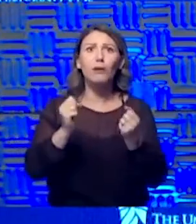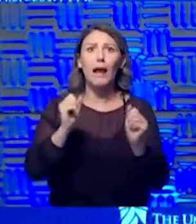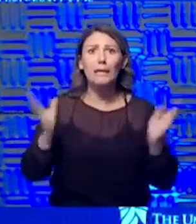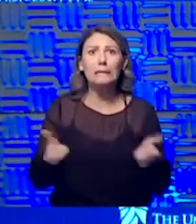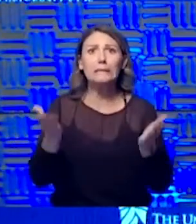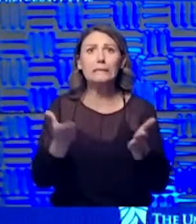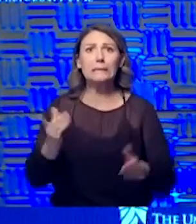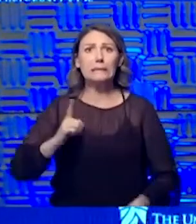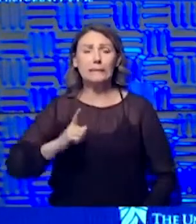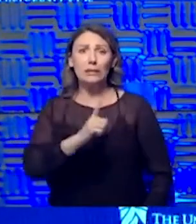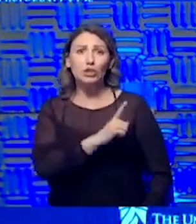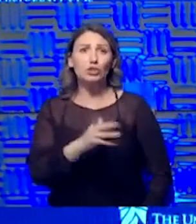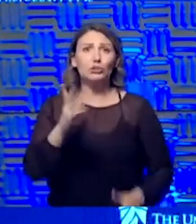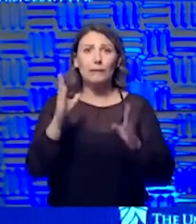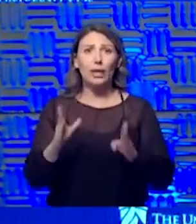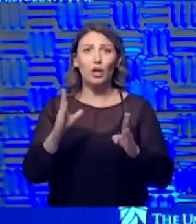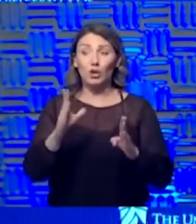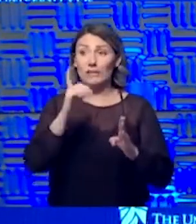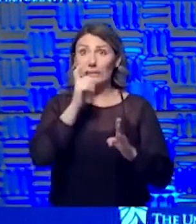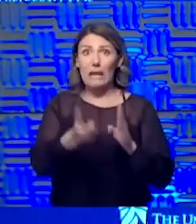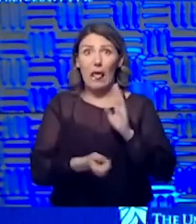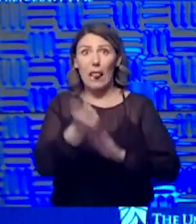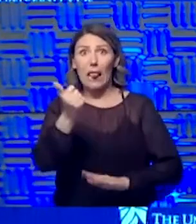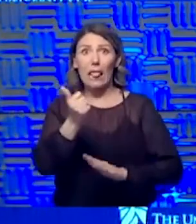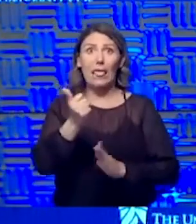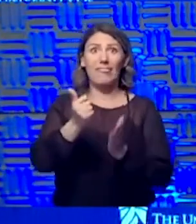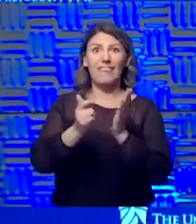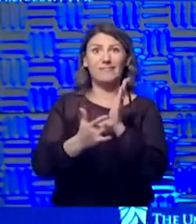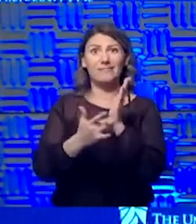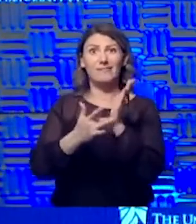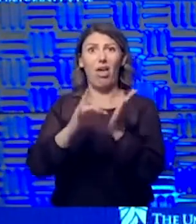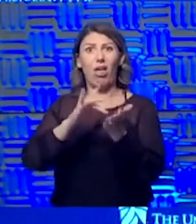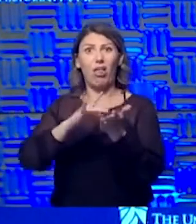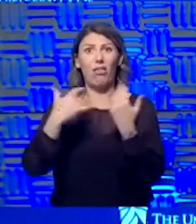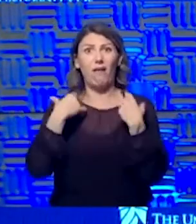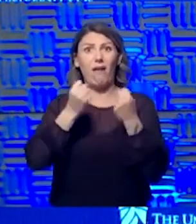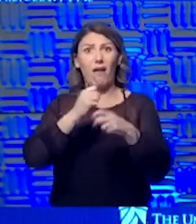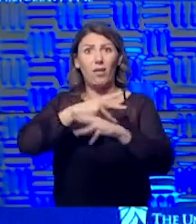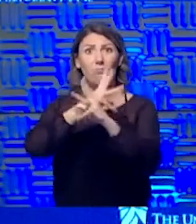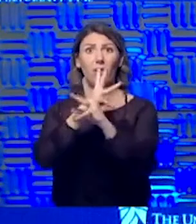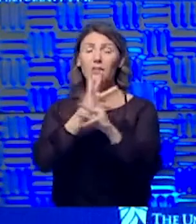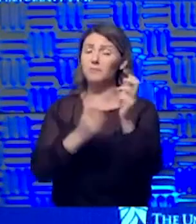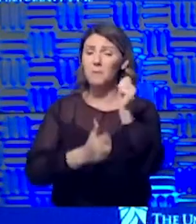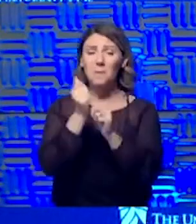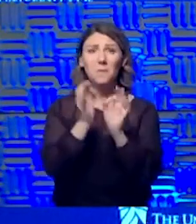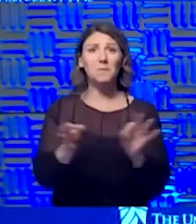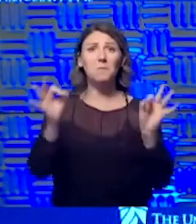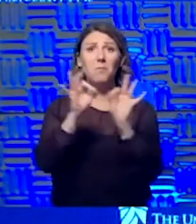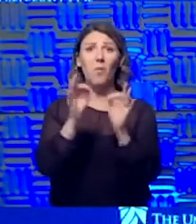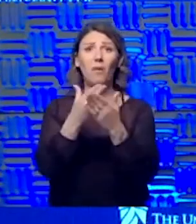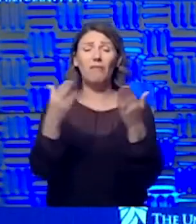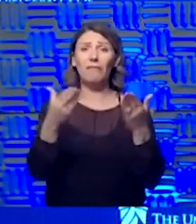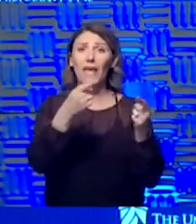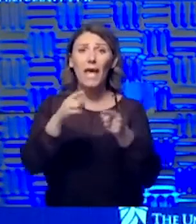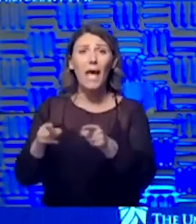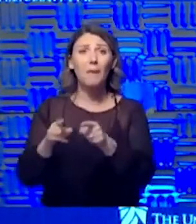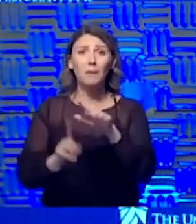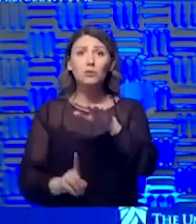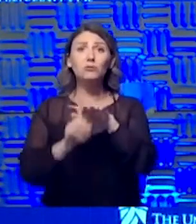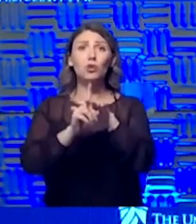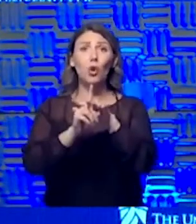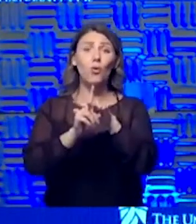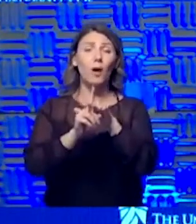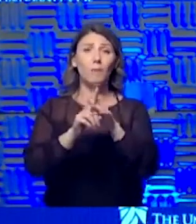to pull the plug on the telehealth thing. That's been like the most important thing that's come out, I believe, from